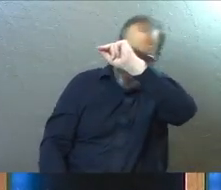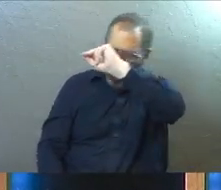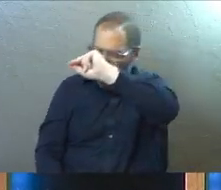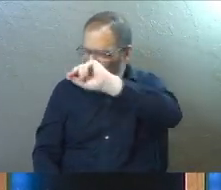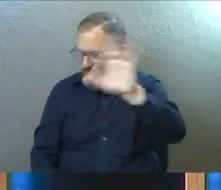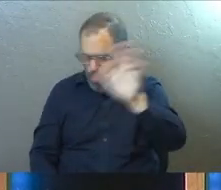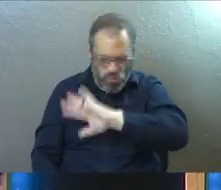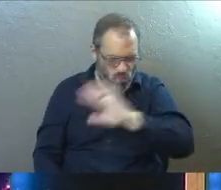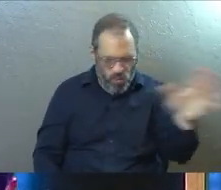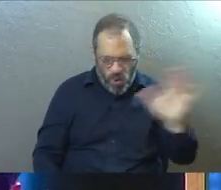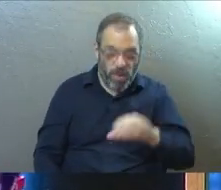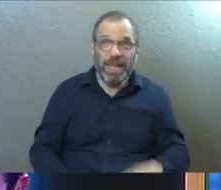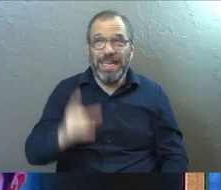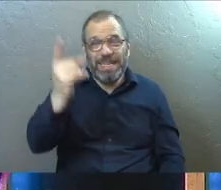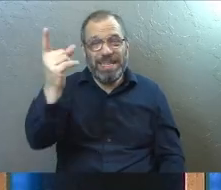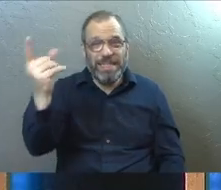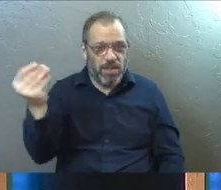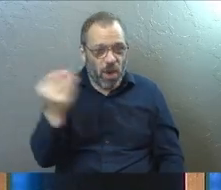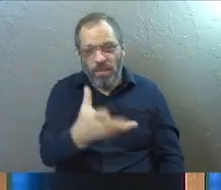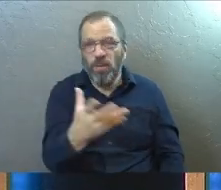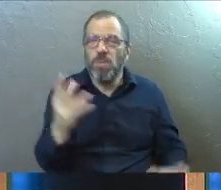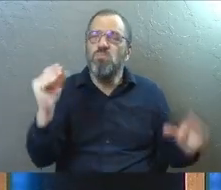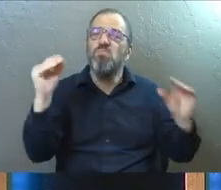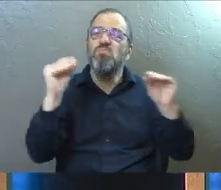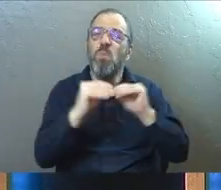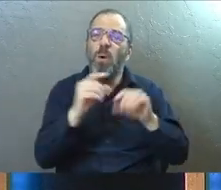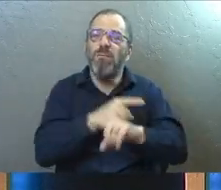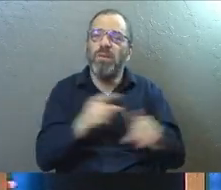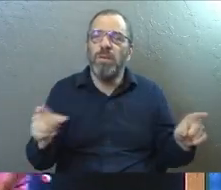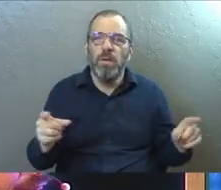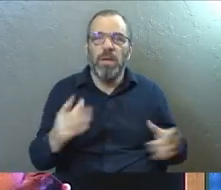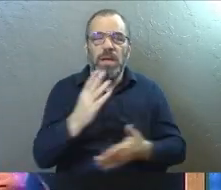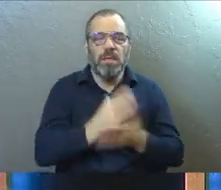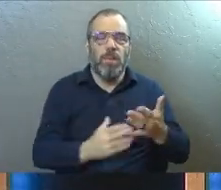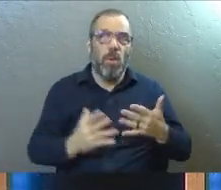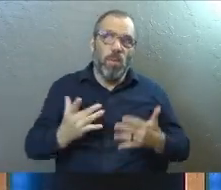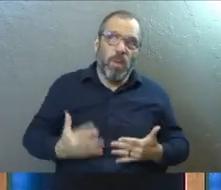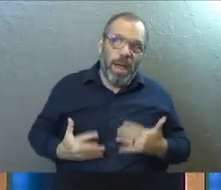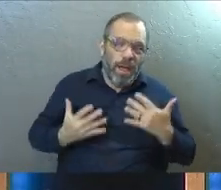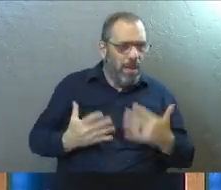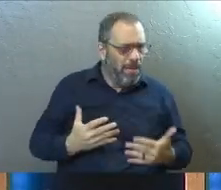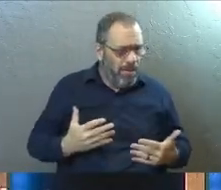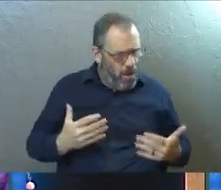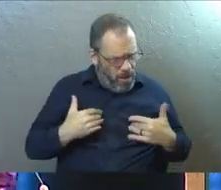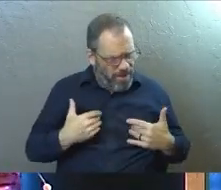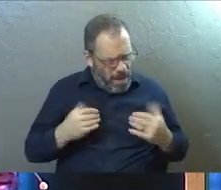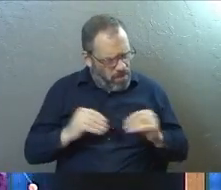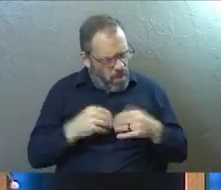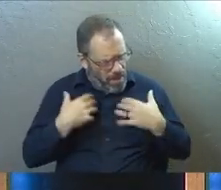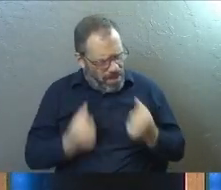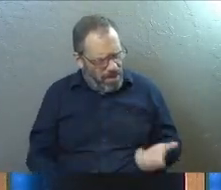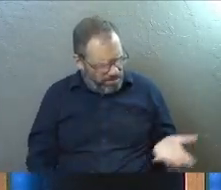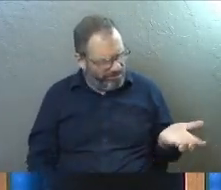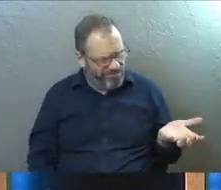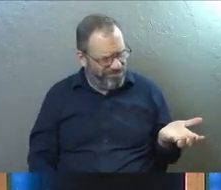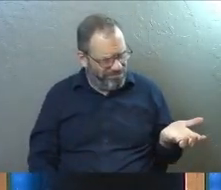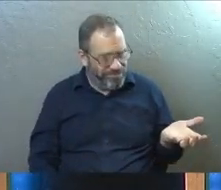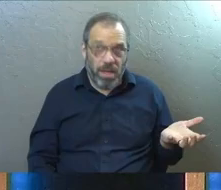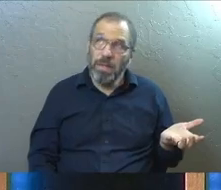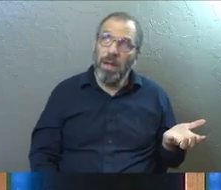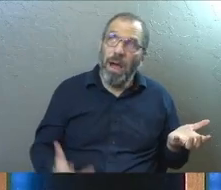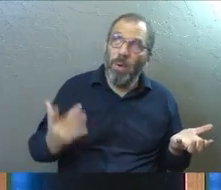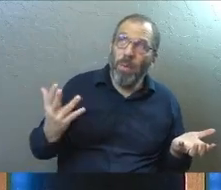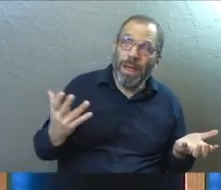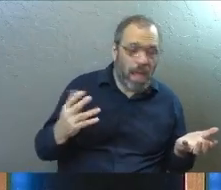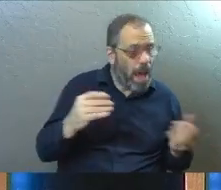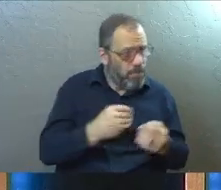bad. God is offering so much more to us. For some of us, we're waiting, and God's saying, hey, I've got more healing for you. Some of us are waiting,